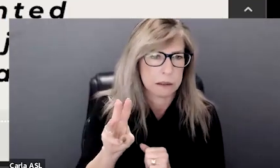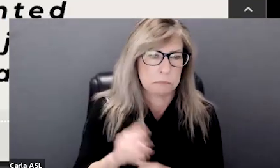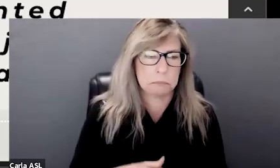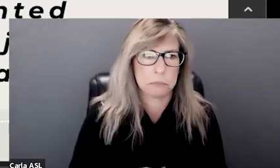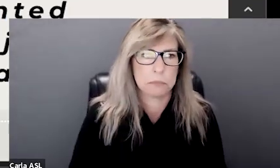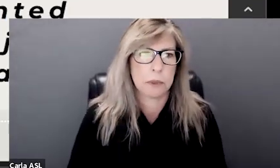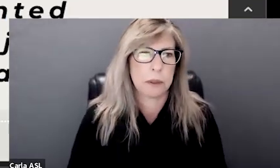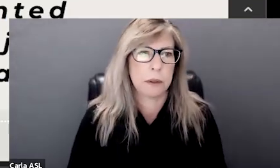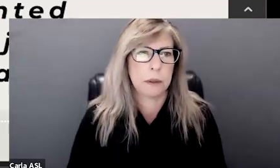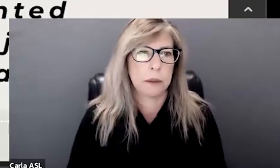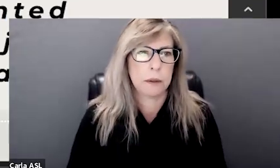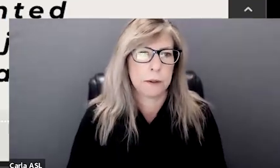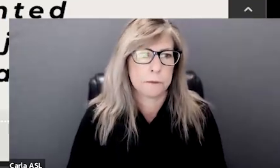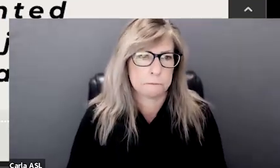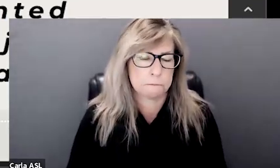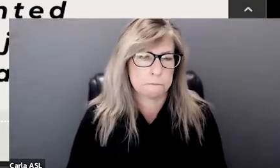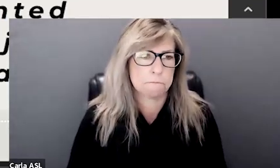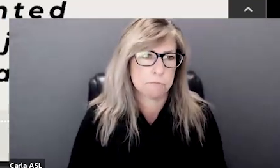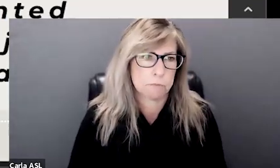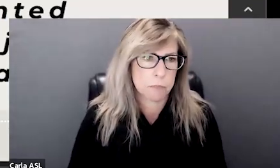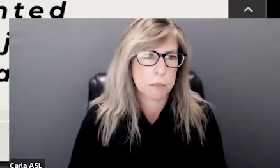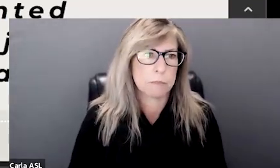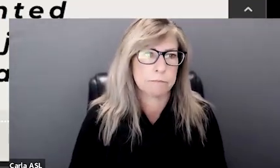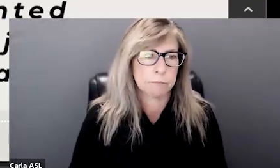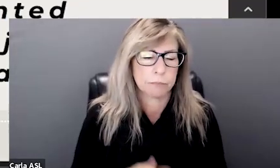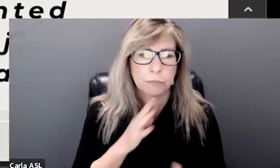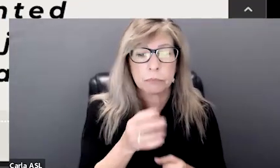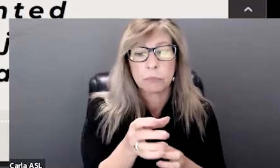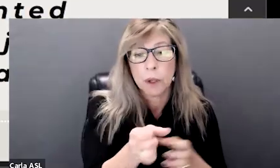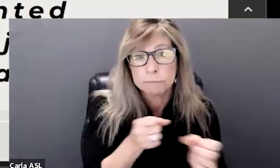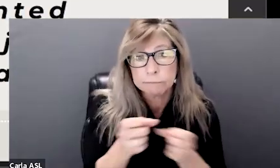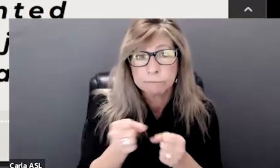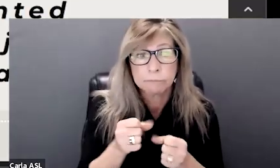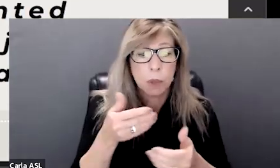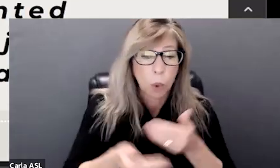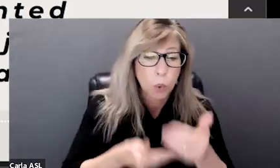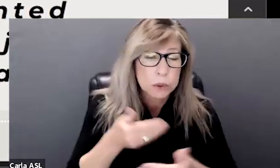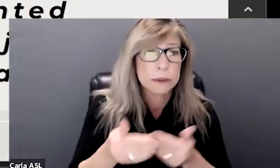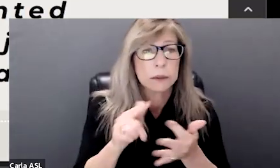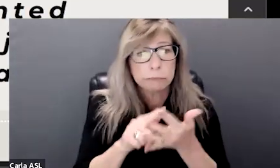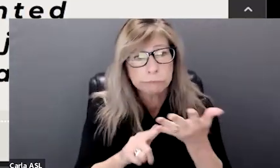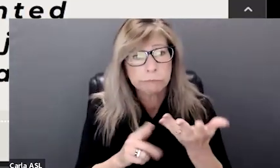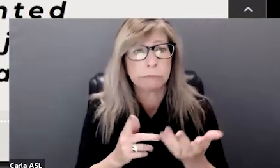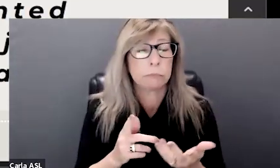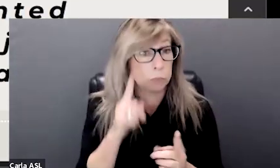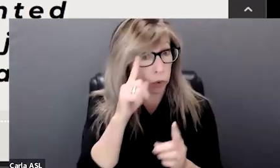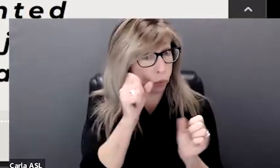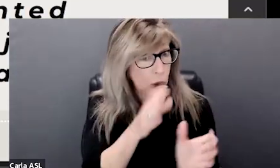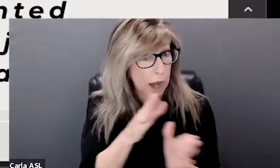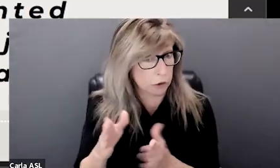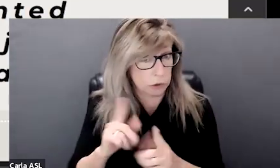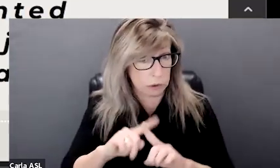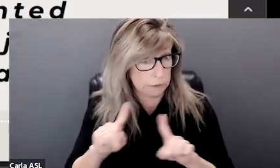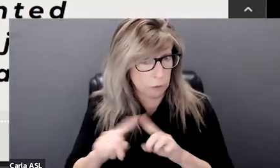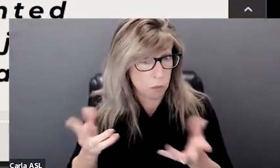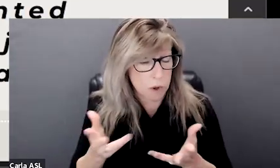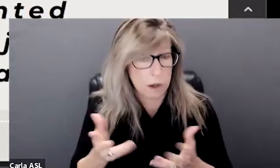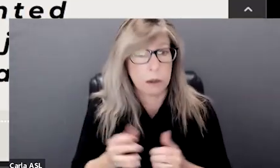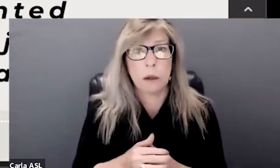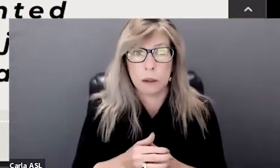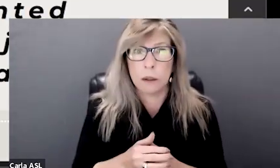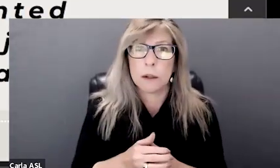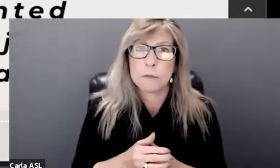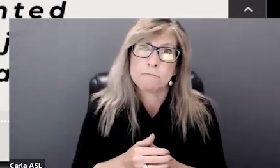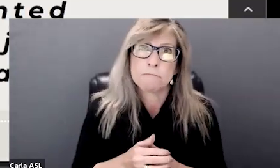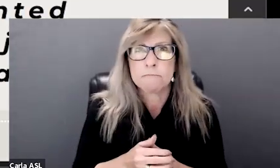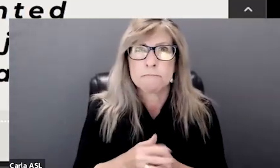Strategies related to recruitment processes and procedures also include the fact that the procedures